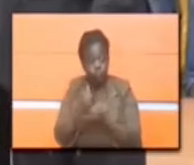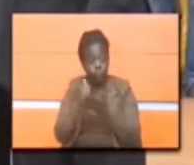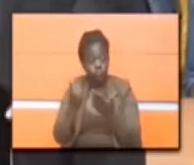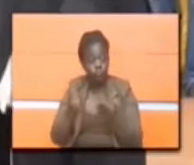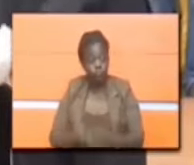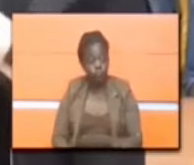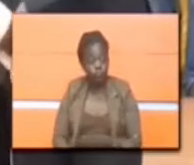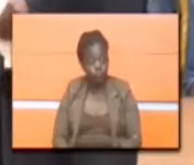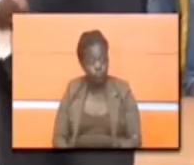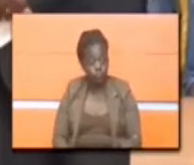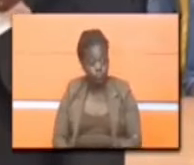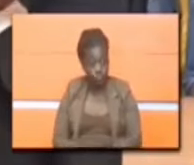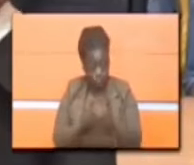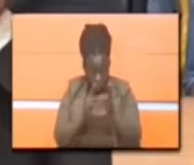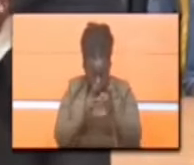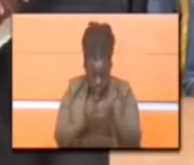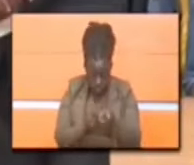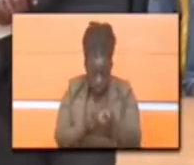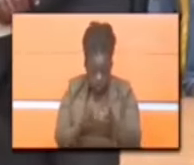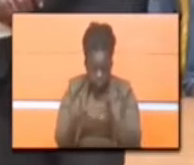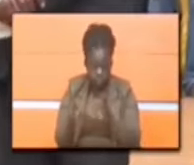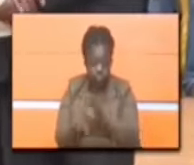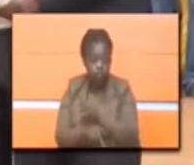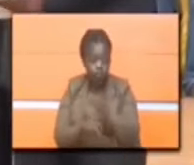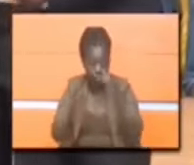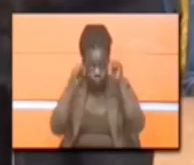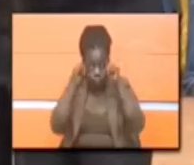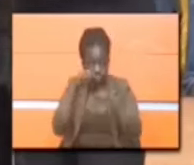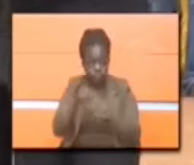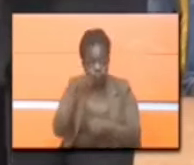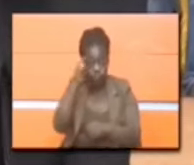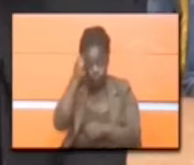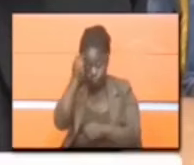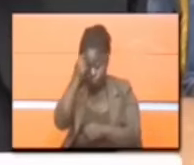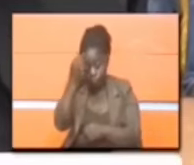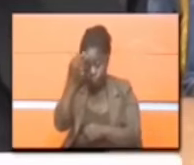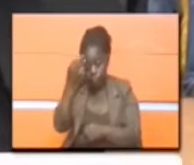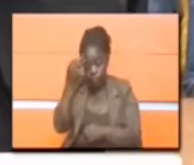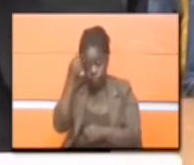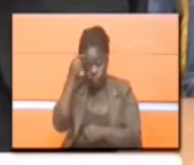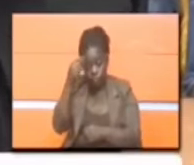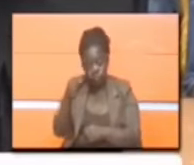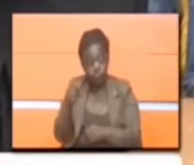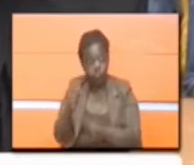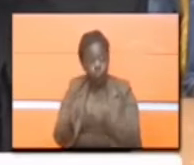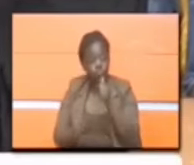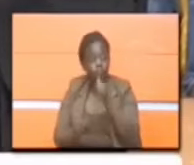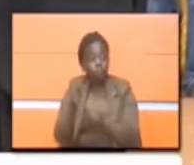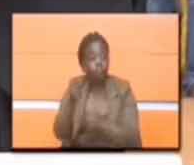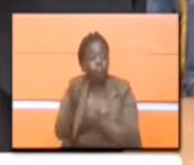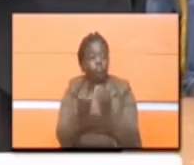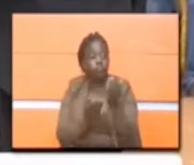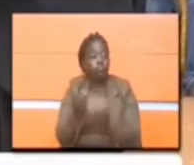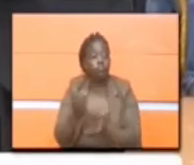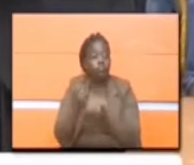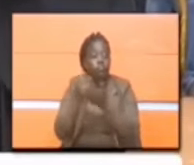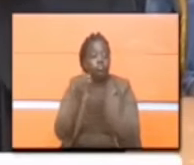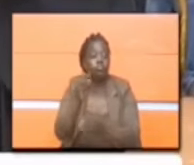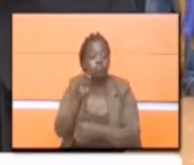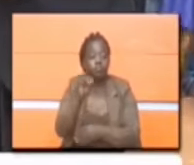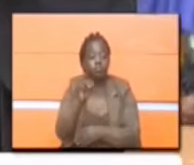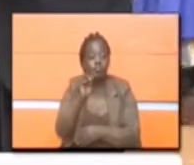Your Excellency the Vice President, your government, the government for which you serve, has assisted